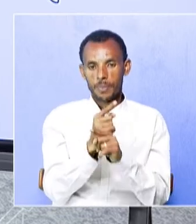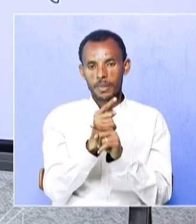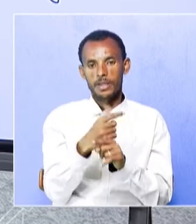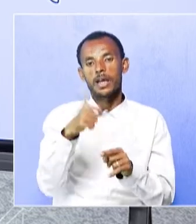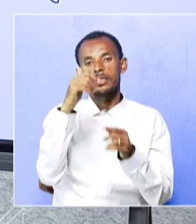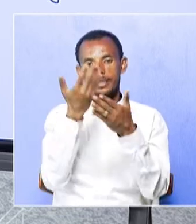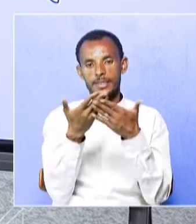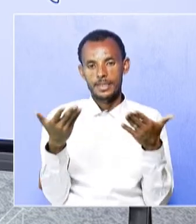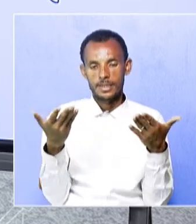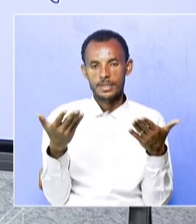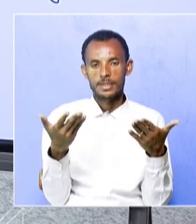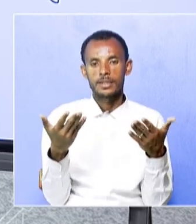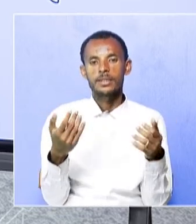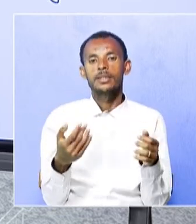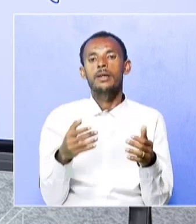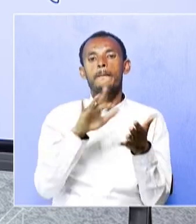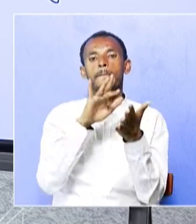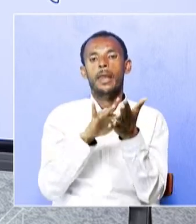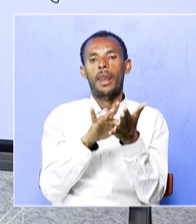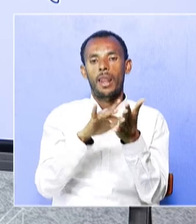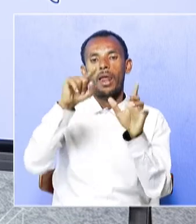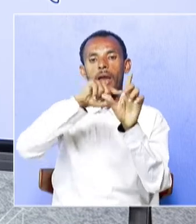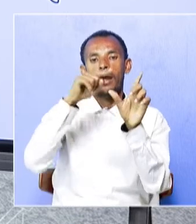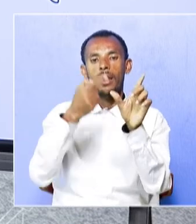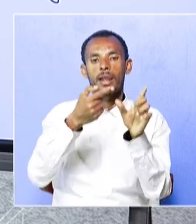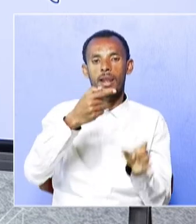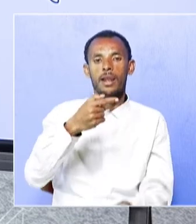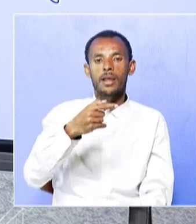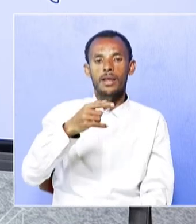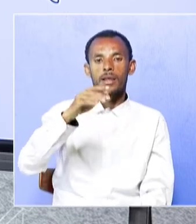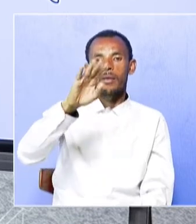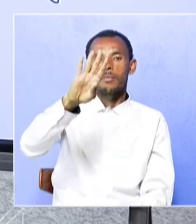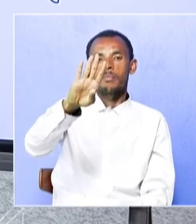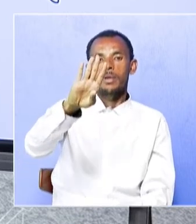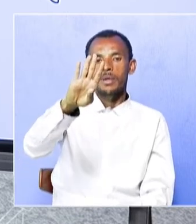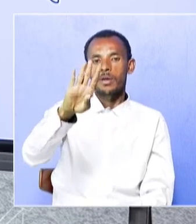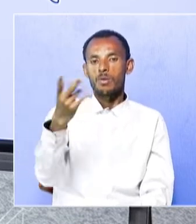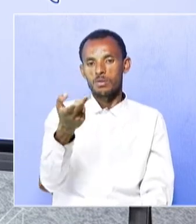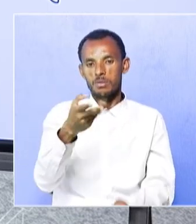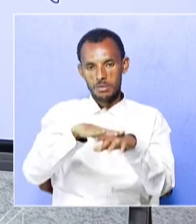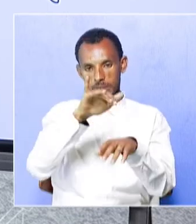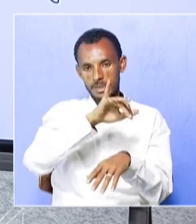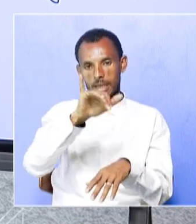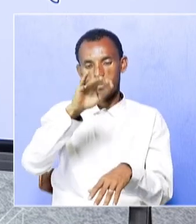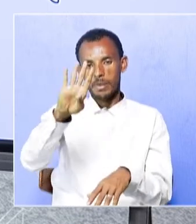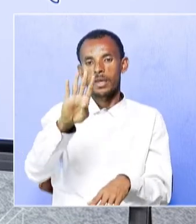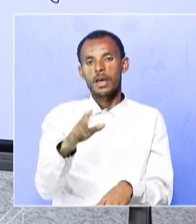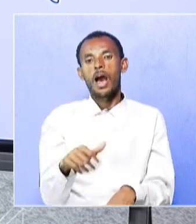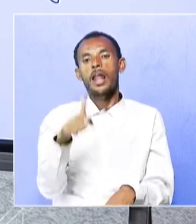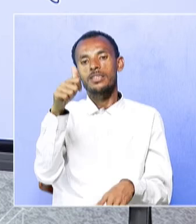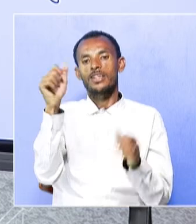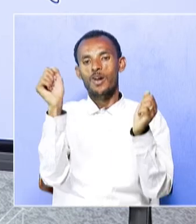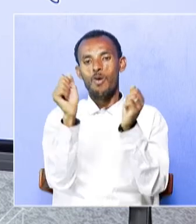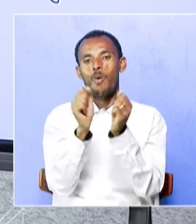other thing, their middle angle, B, here we have B, they have another